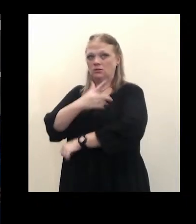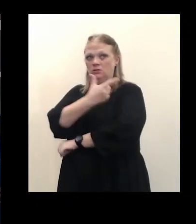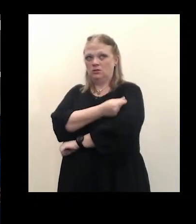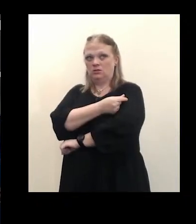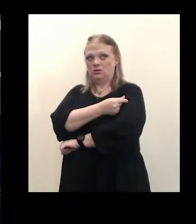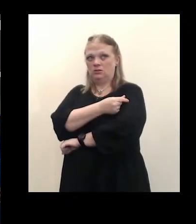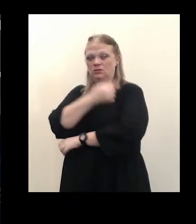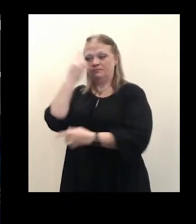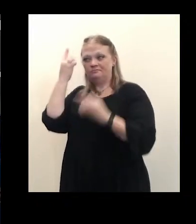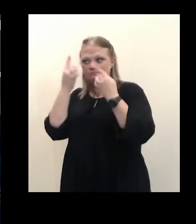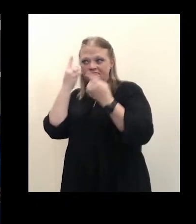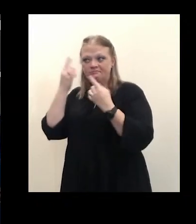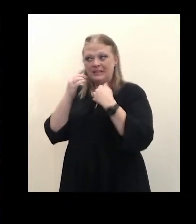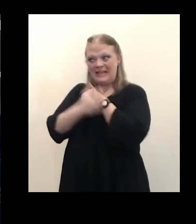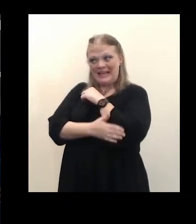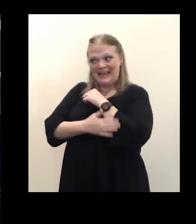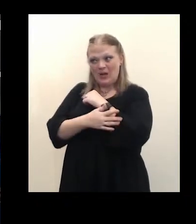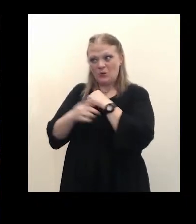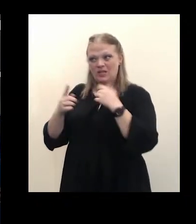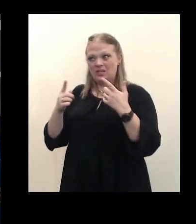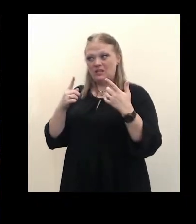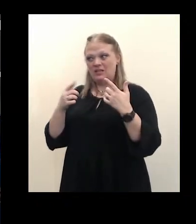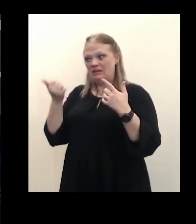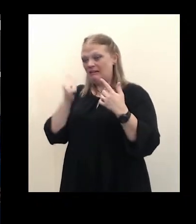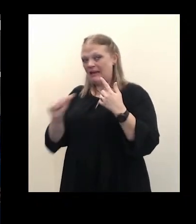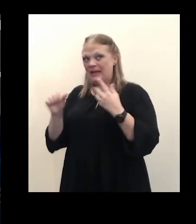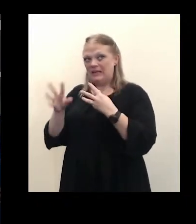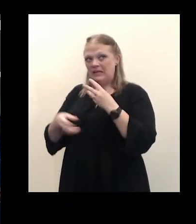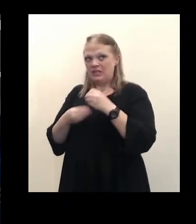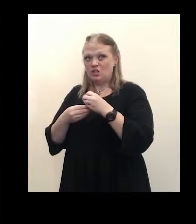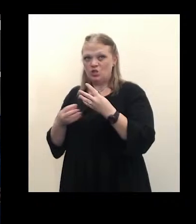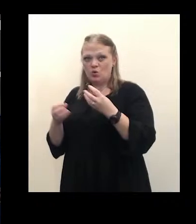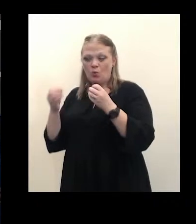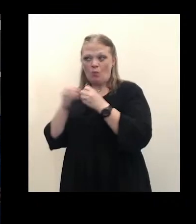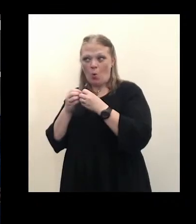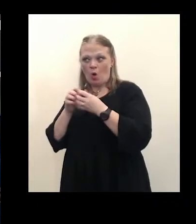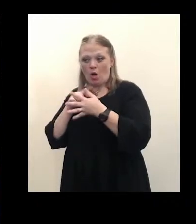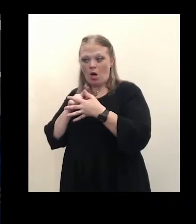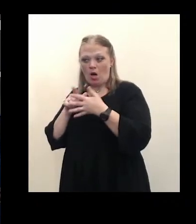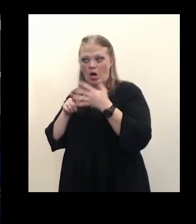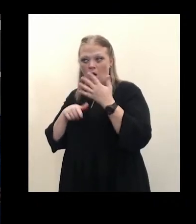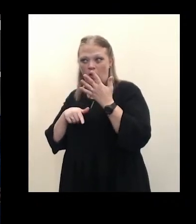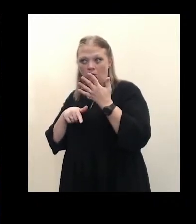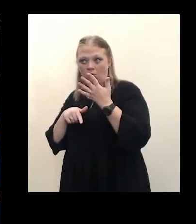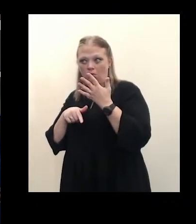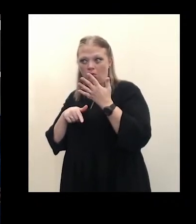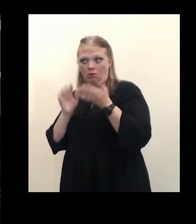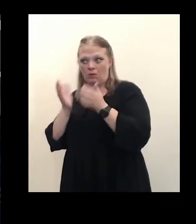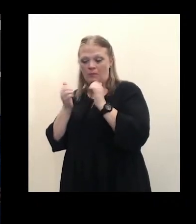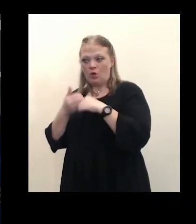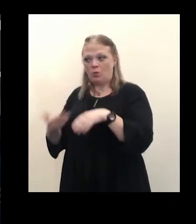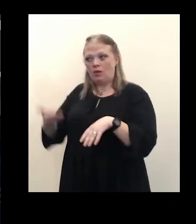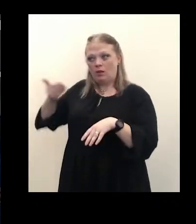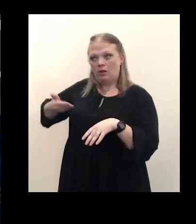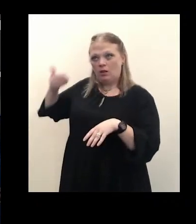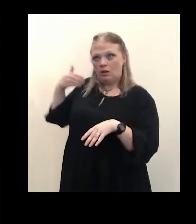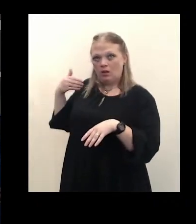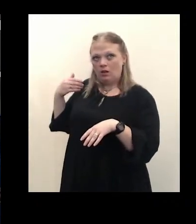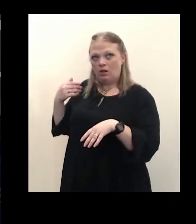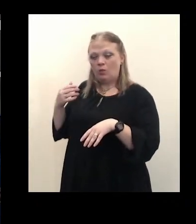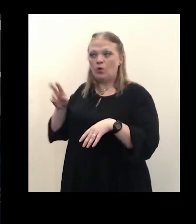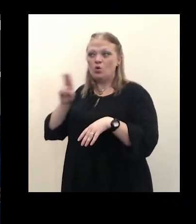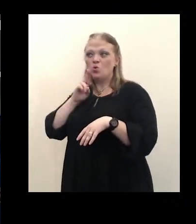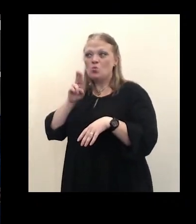the county is taking any additional steps, more so than you did a couple weeks ago or several weeks ago when Houston was